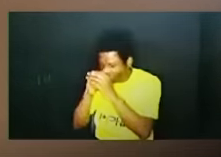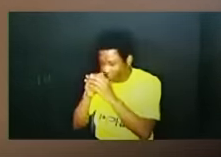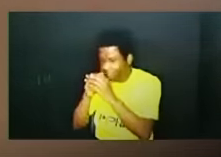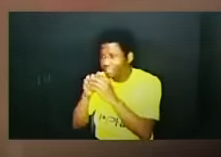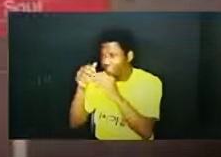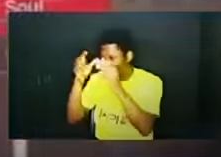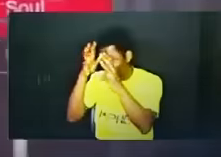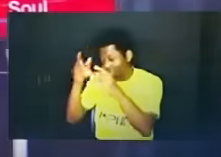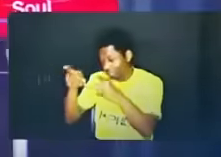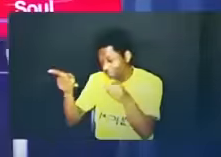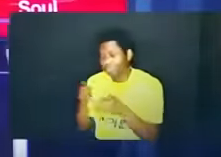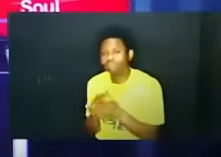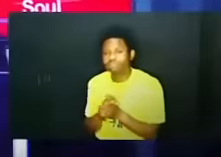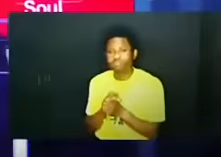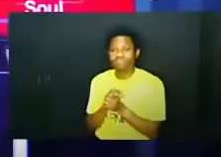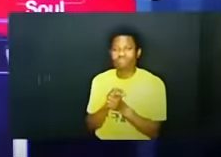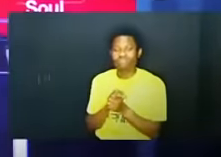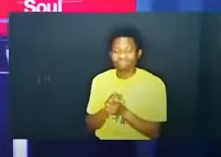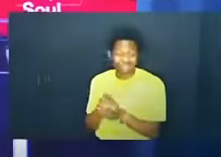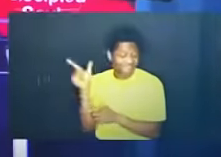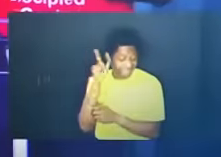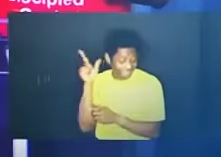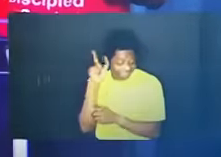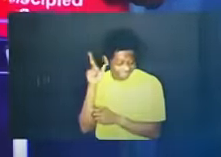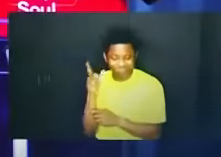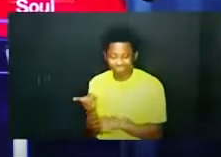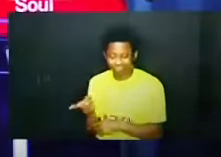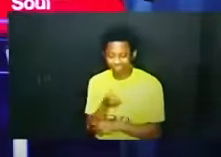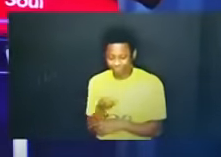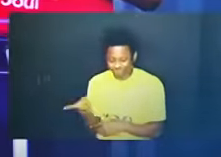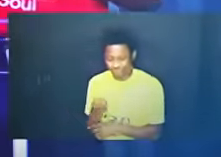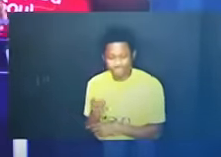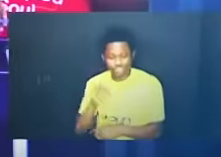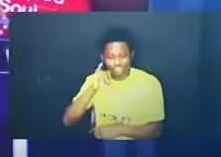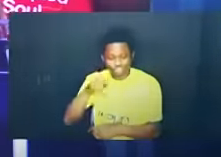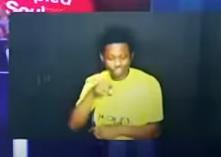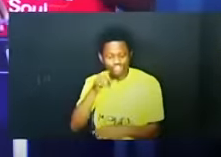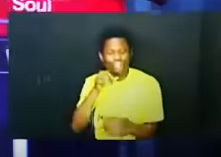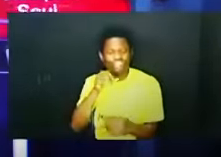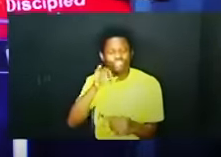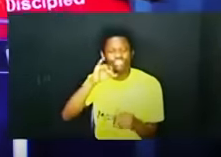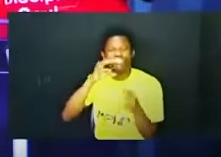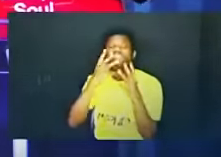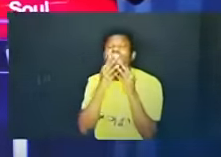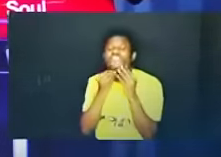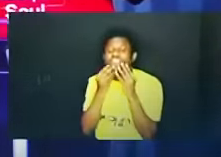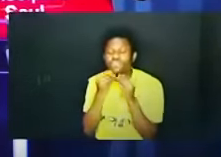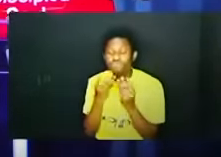listen to a typical Jew and a Samaritan. Verse 22.